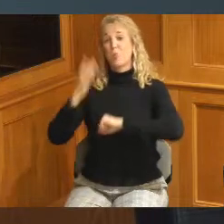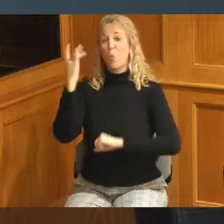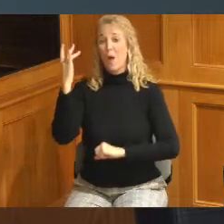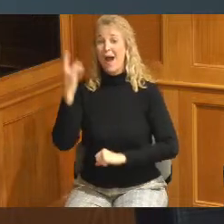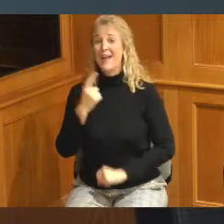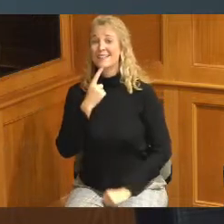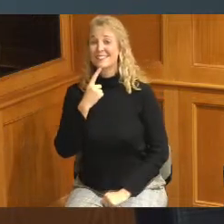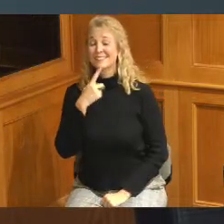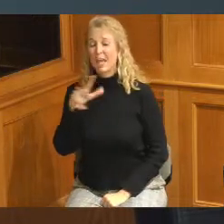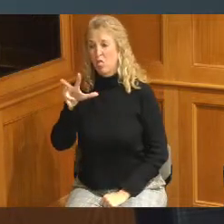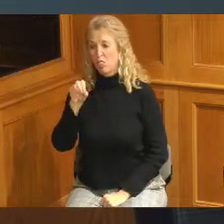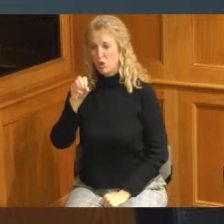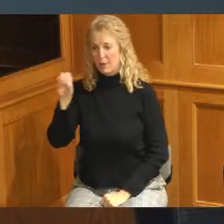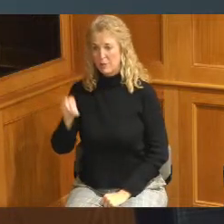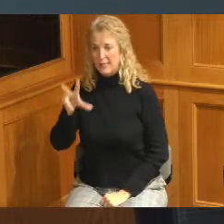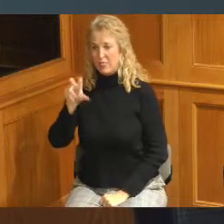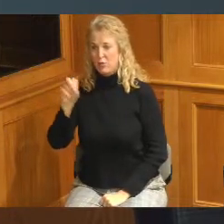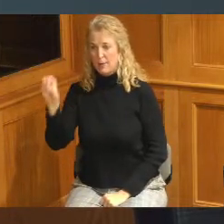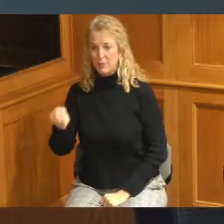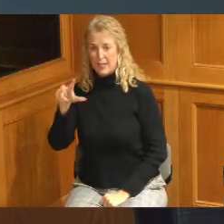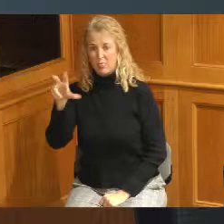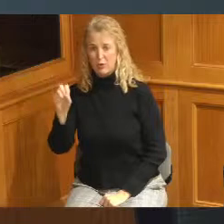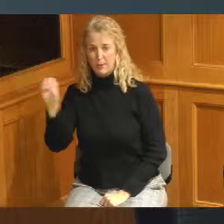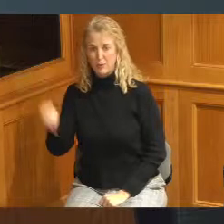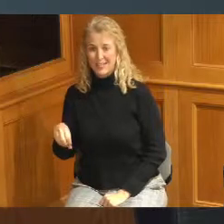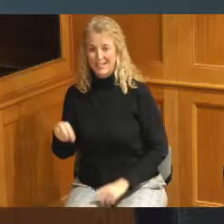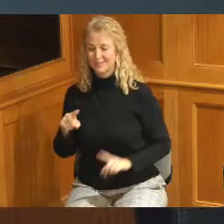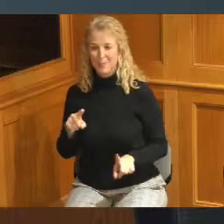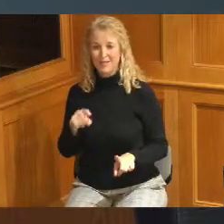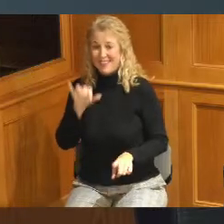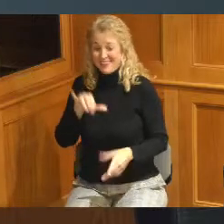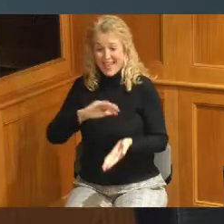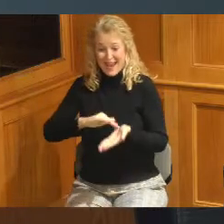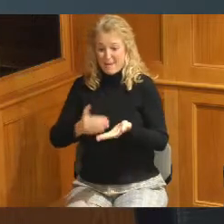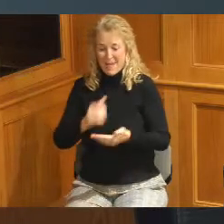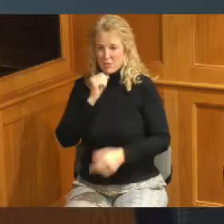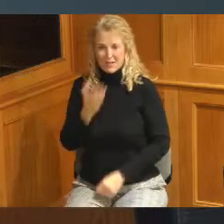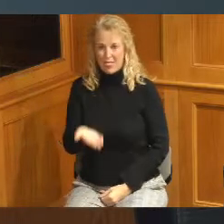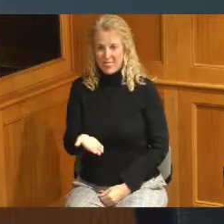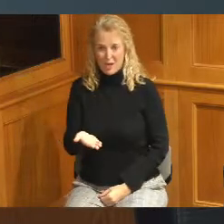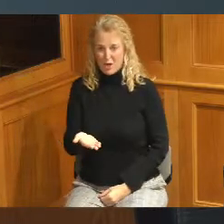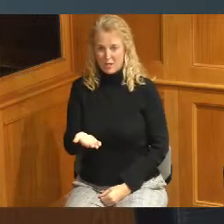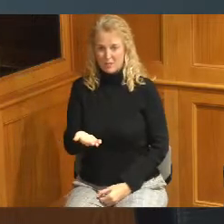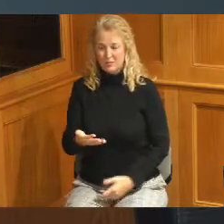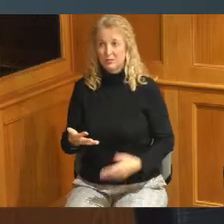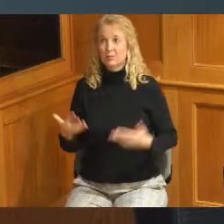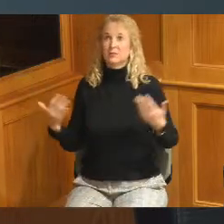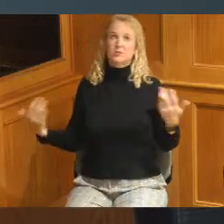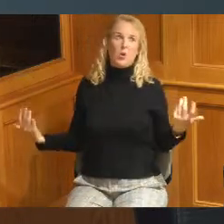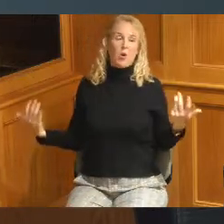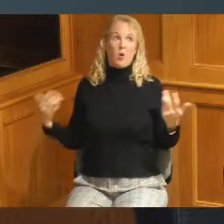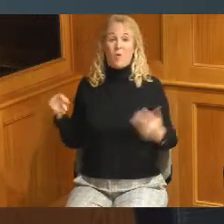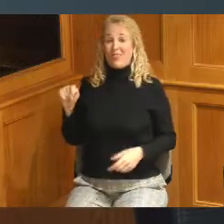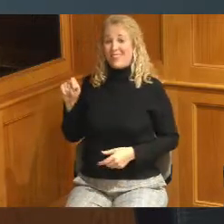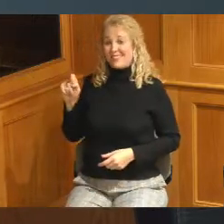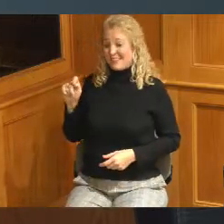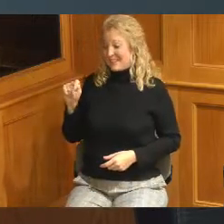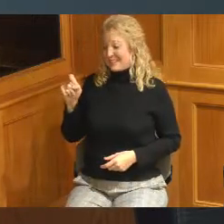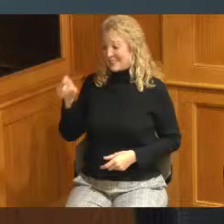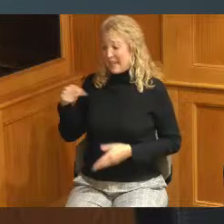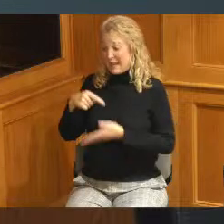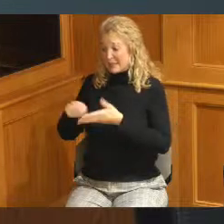going to get 30%. And so for me, it's hard to say no to the taxpayers and